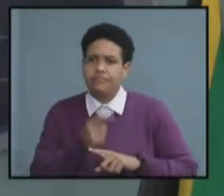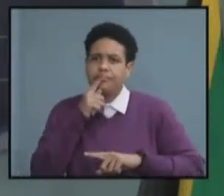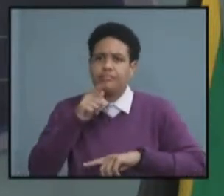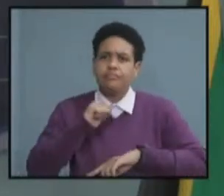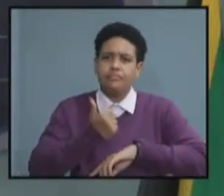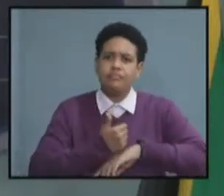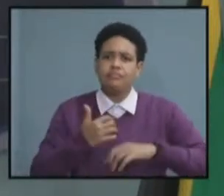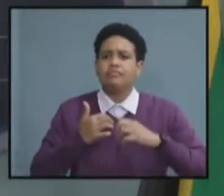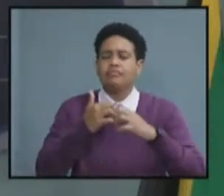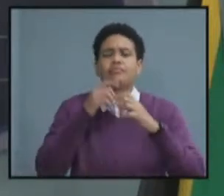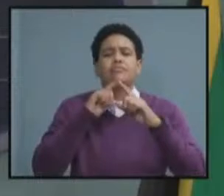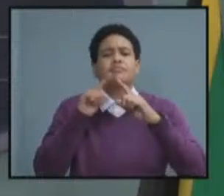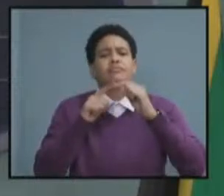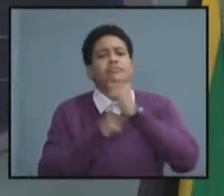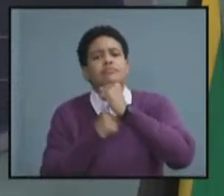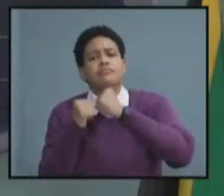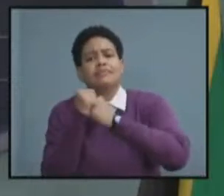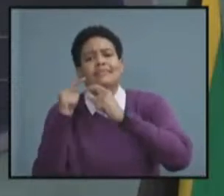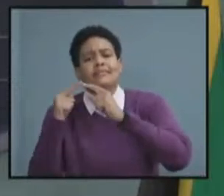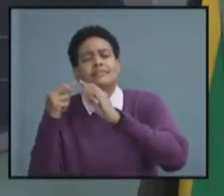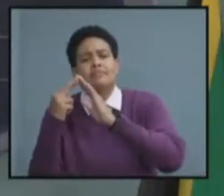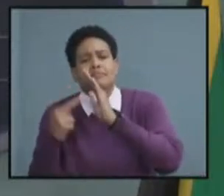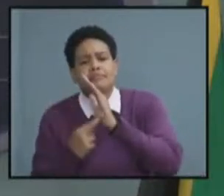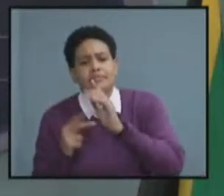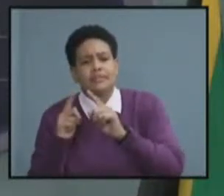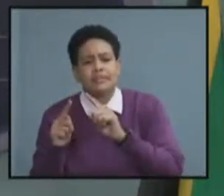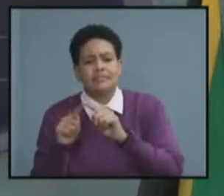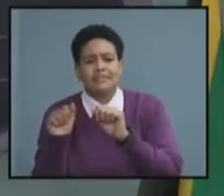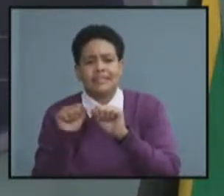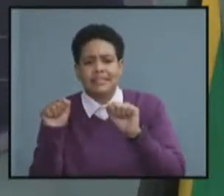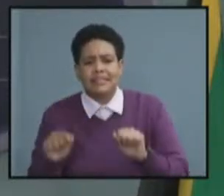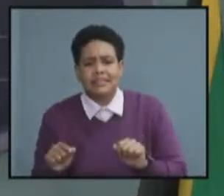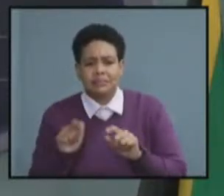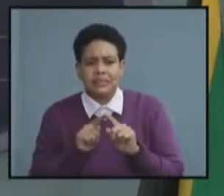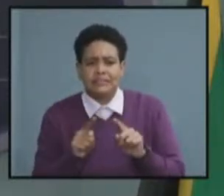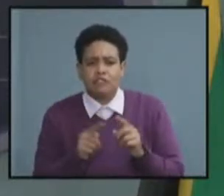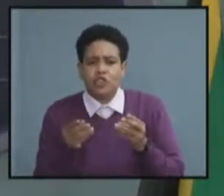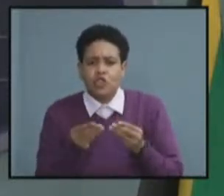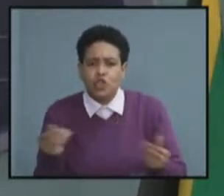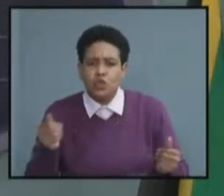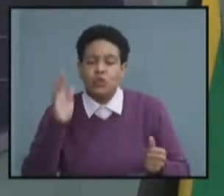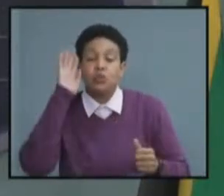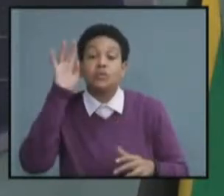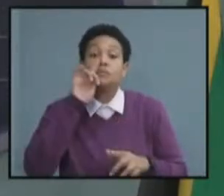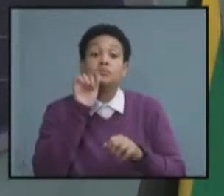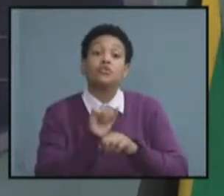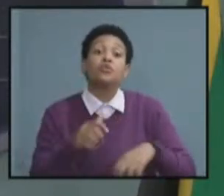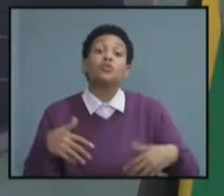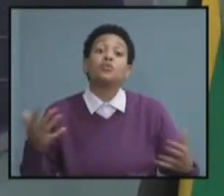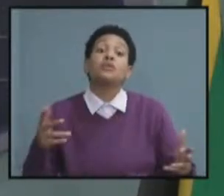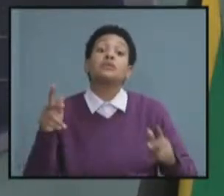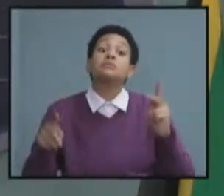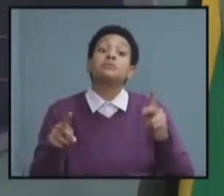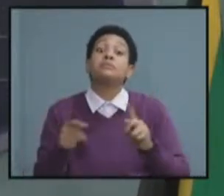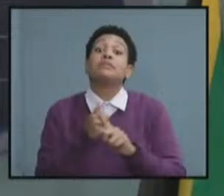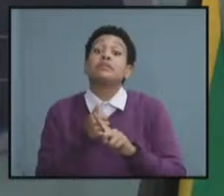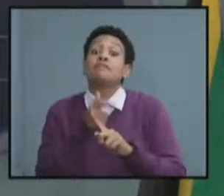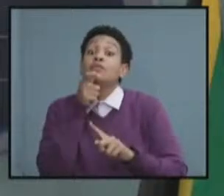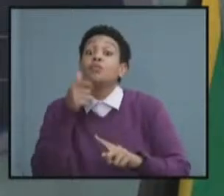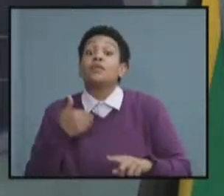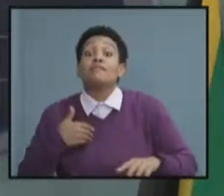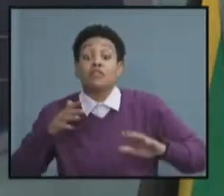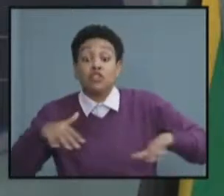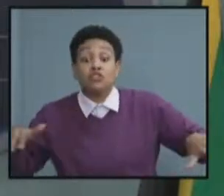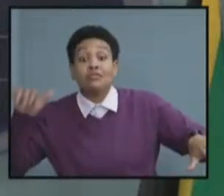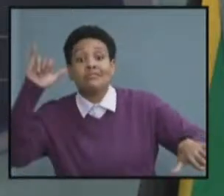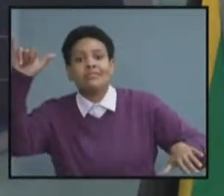place the framework, the measures, the systems, the solutions that will ensure that persons who have